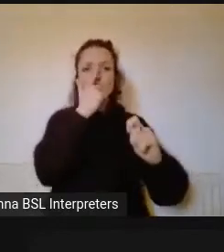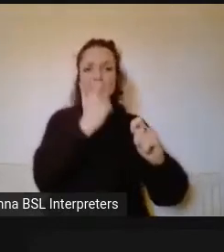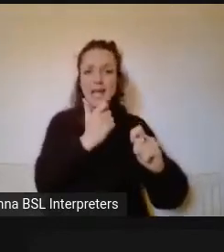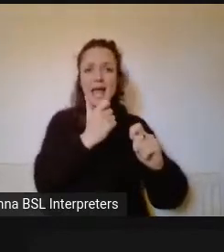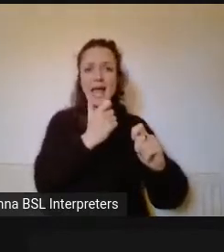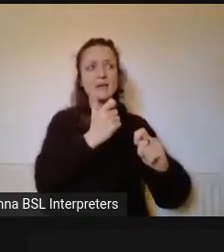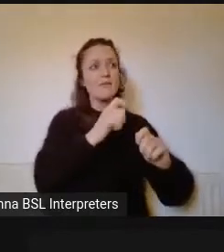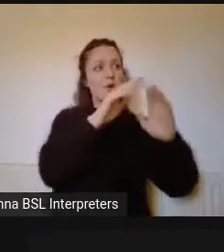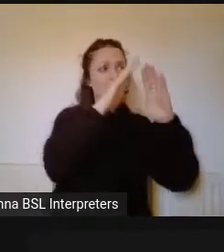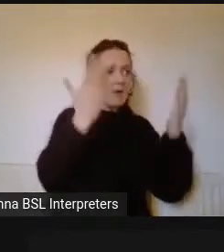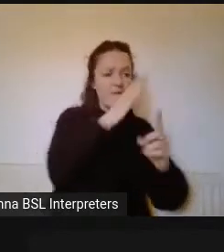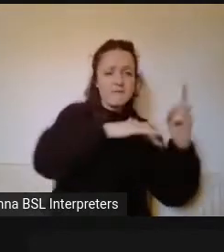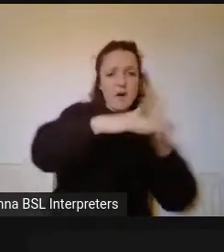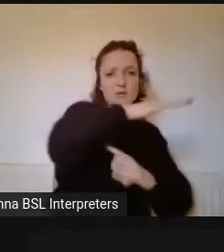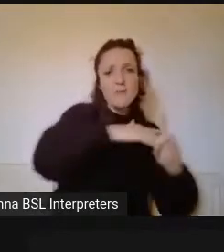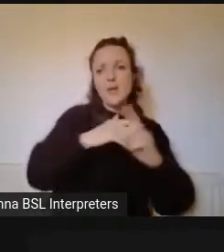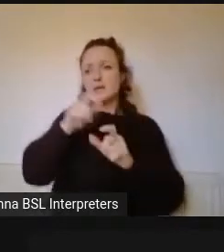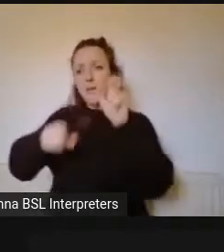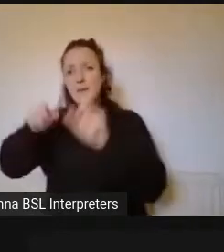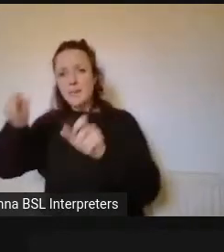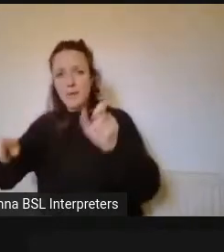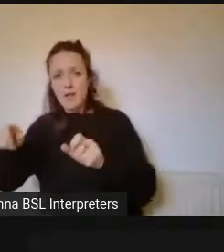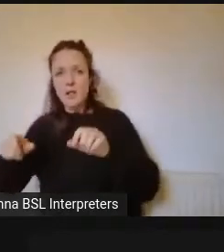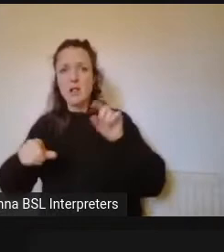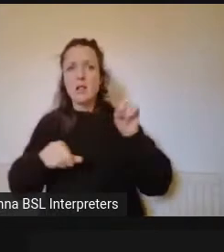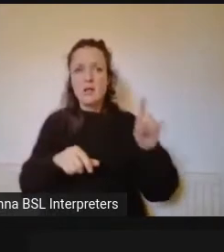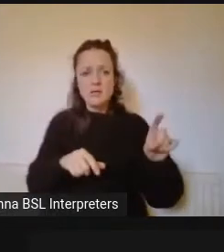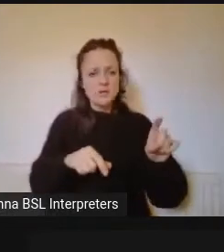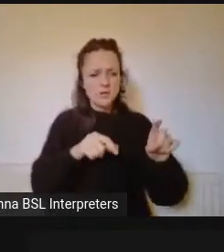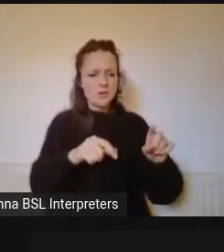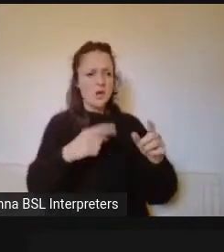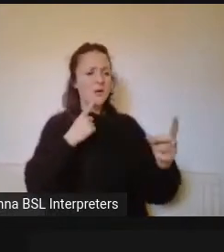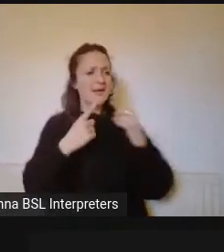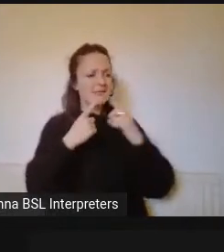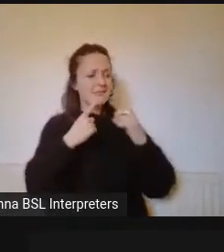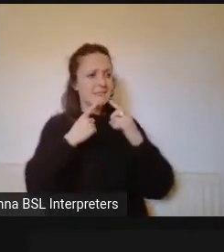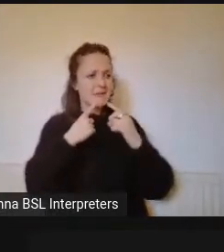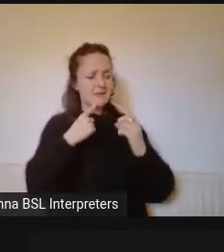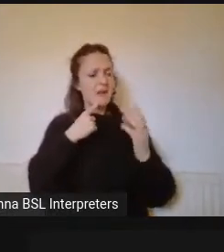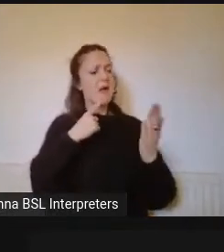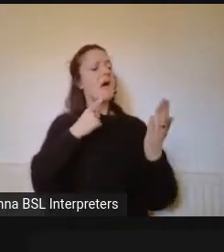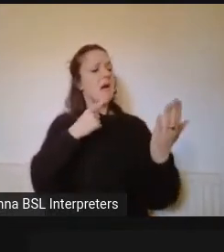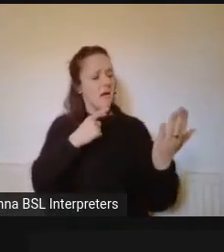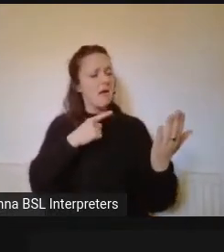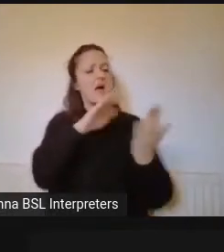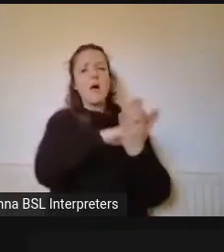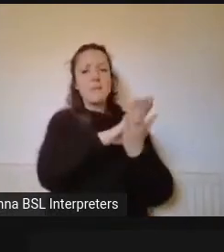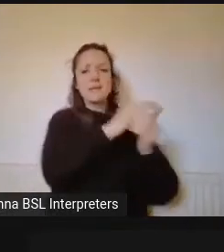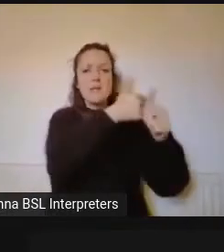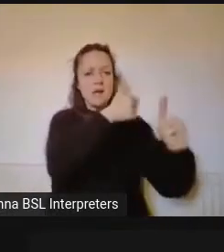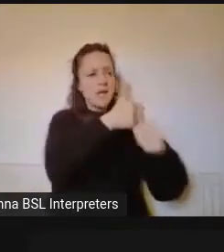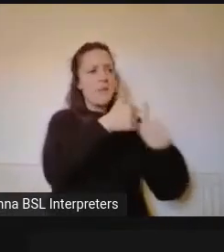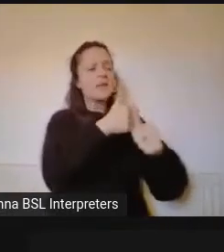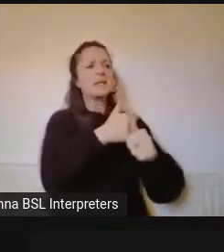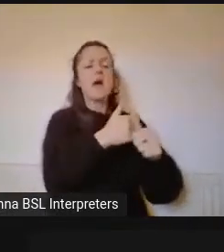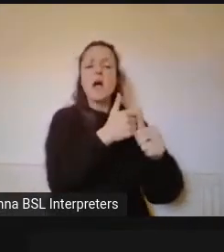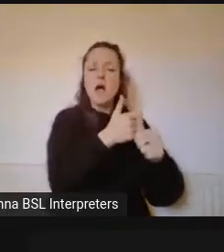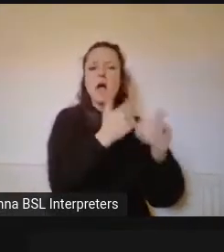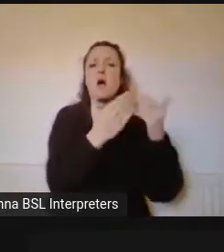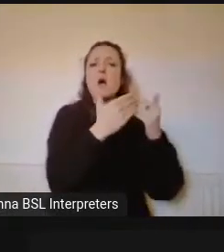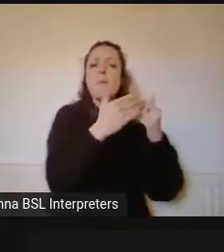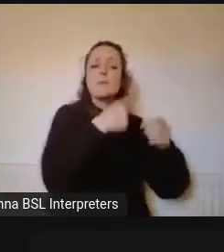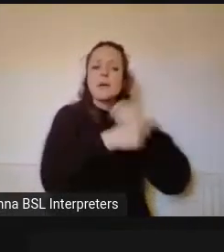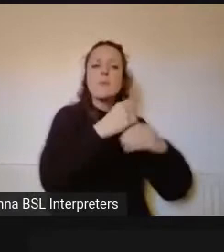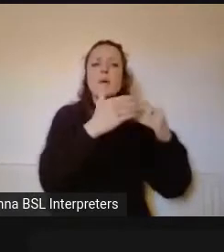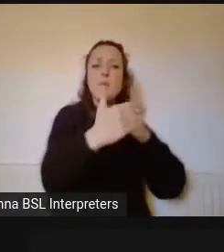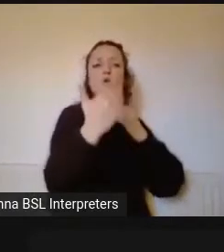organizations on the ground using the data to make processes more transparent and help companies accountable, especially in regards to the carbon footprint. I